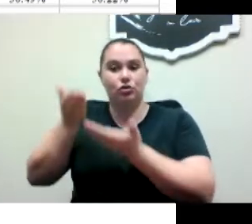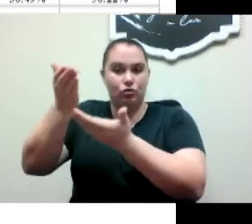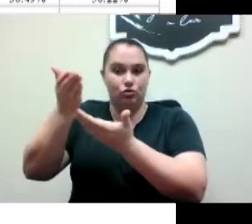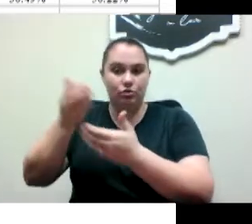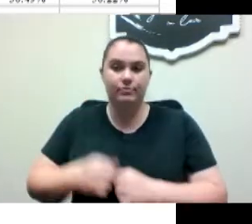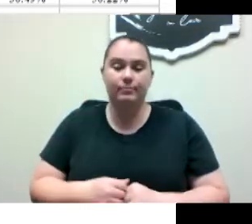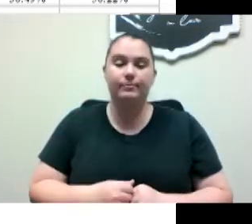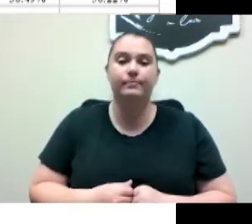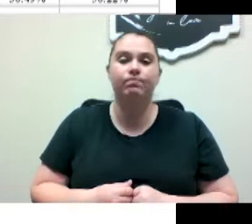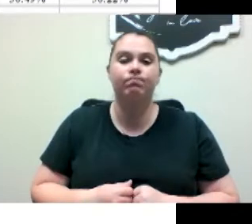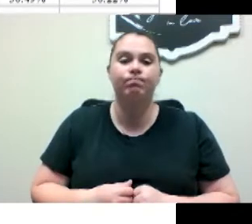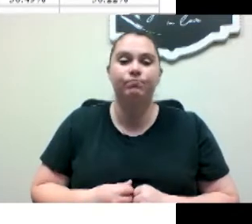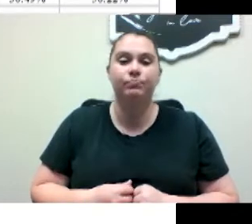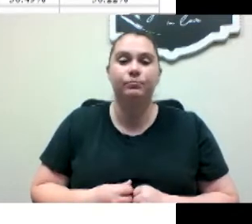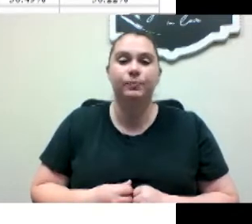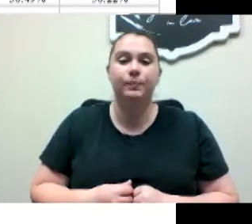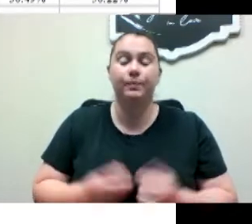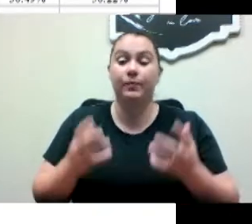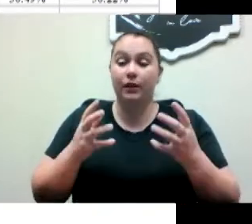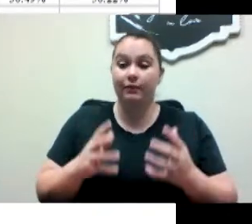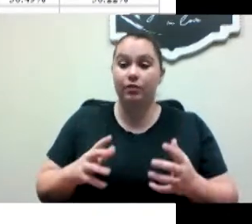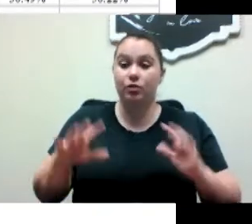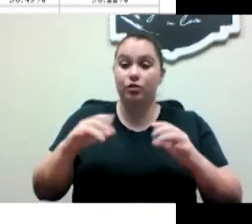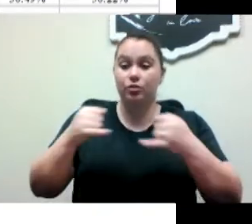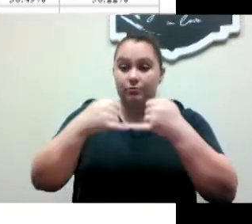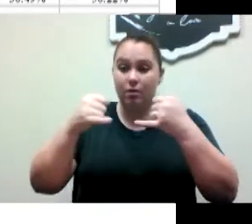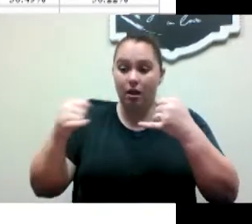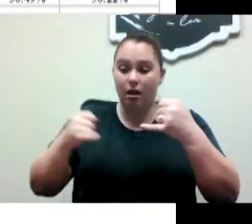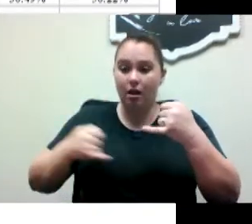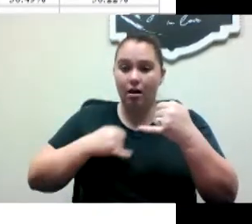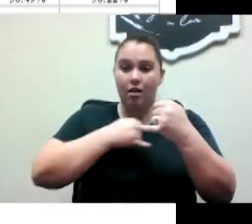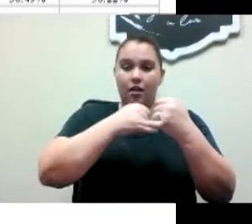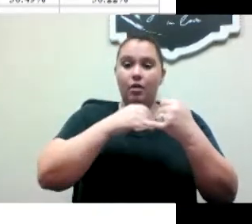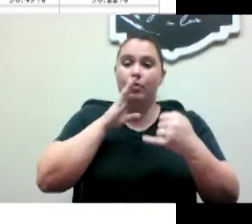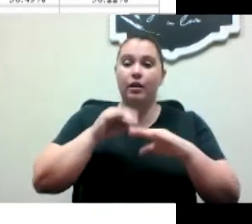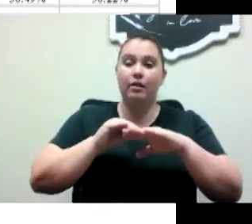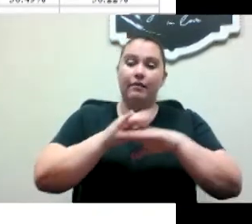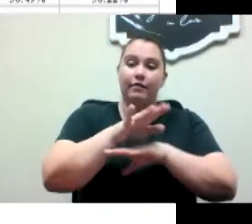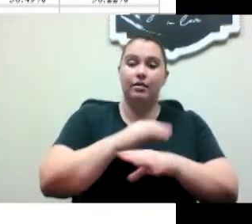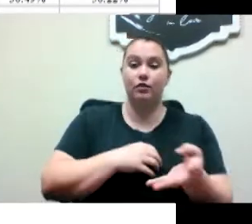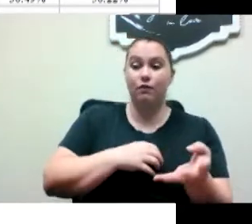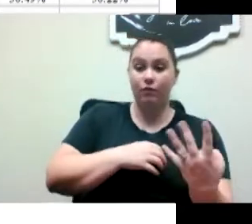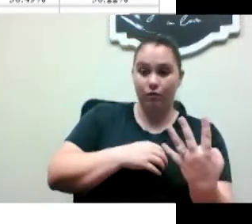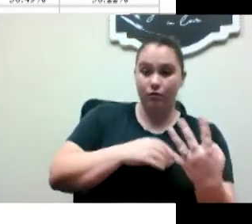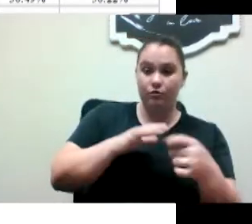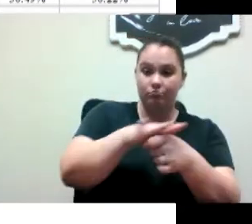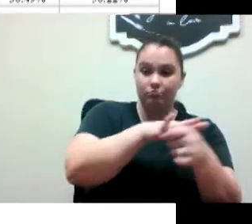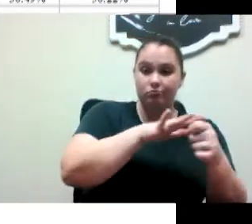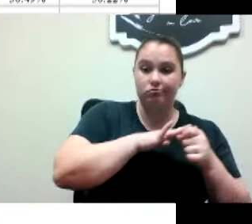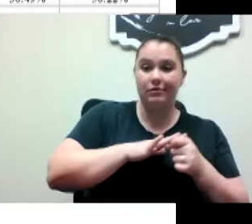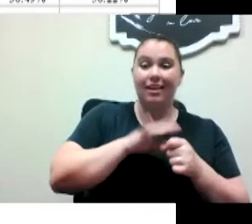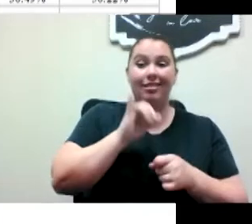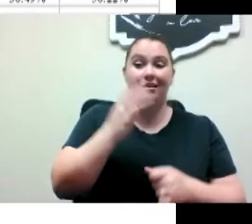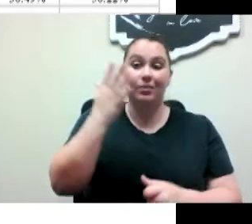The reconstituting your election precincts affect 4 of your districts. And so that's why you see some of the numbers stay the same and some of them